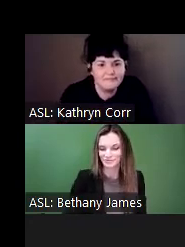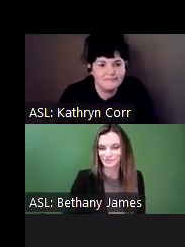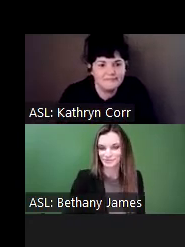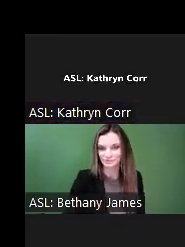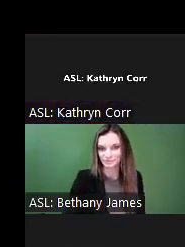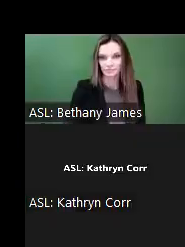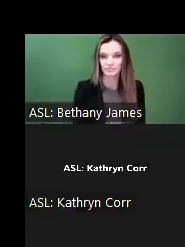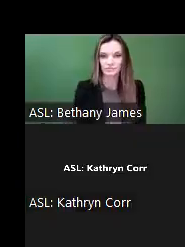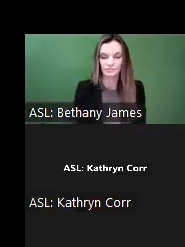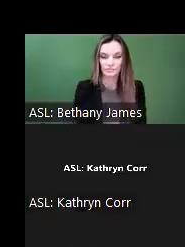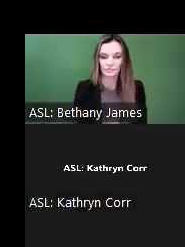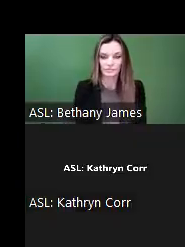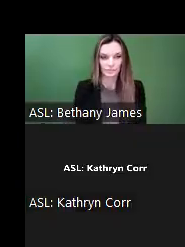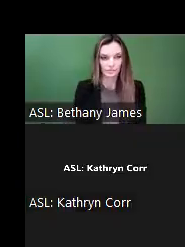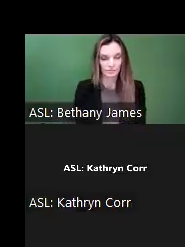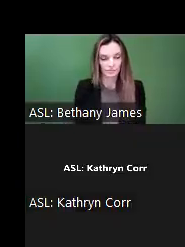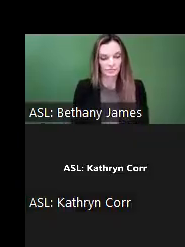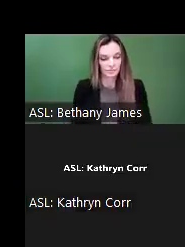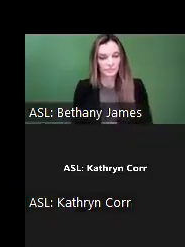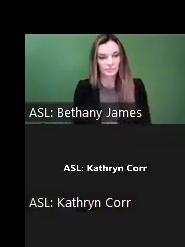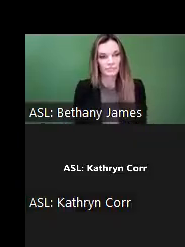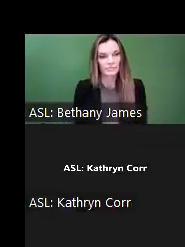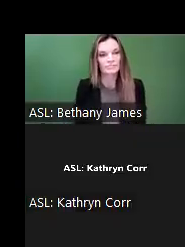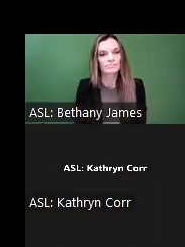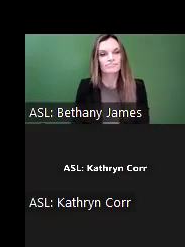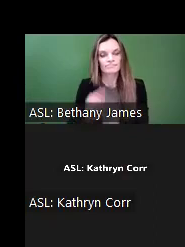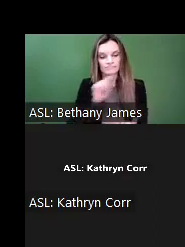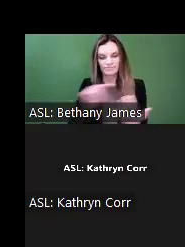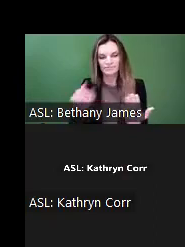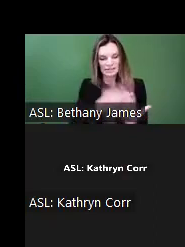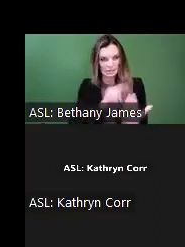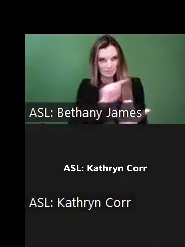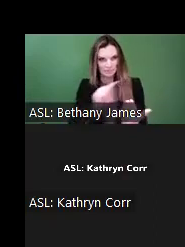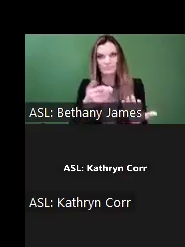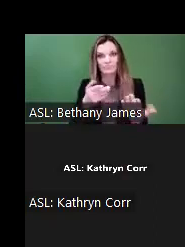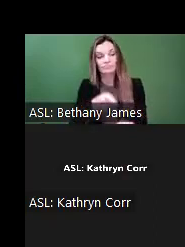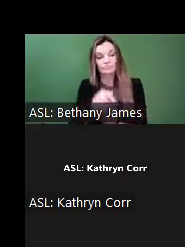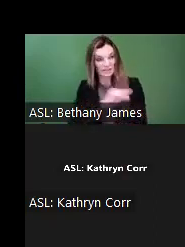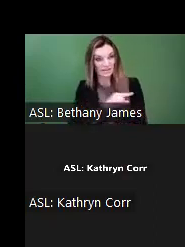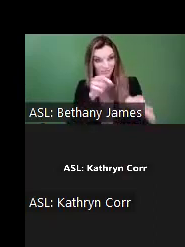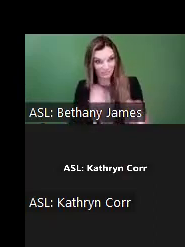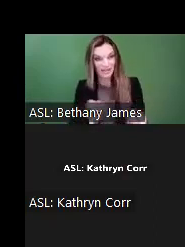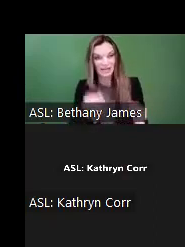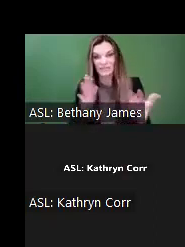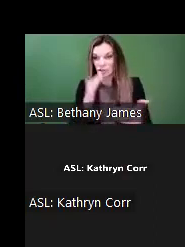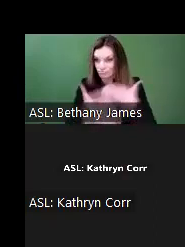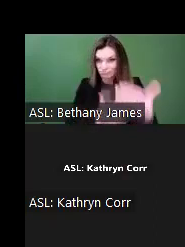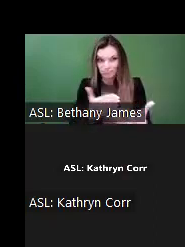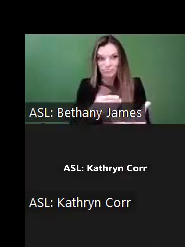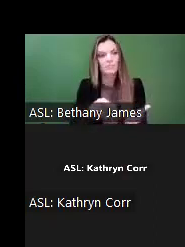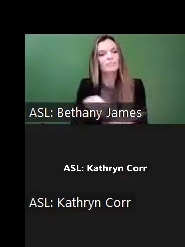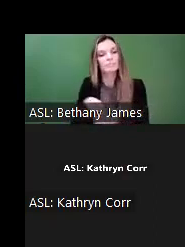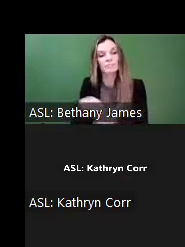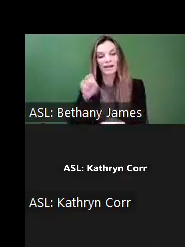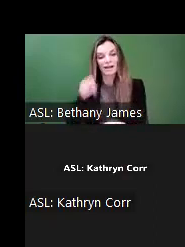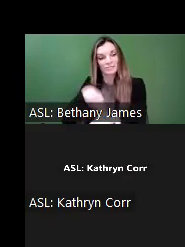So there are certain convictions that cannot be set aside. And that means never.